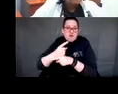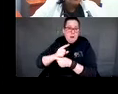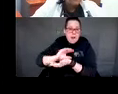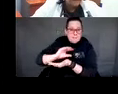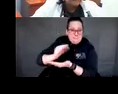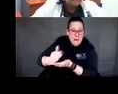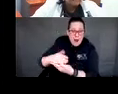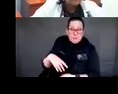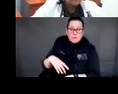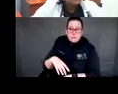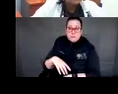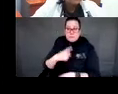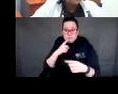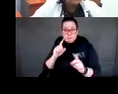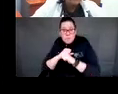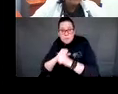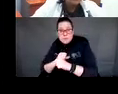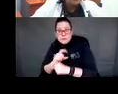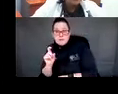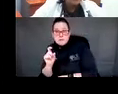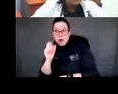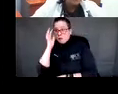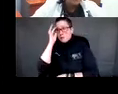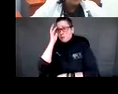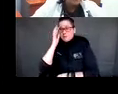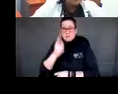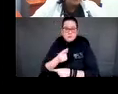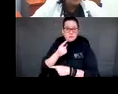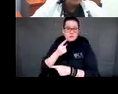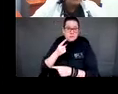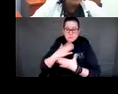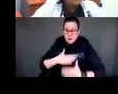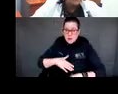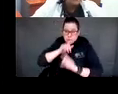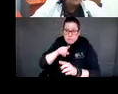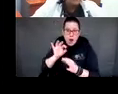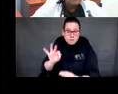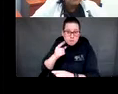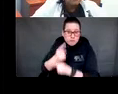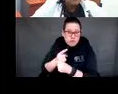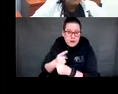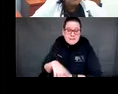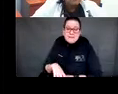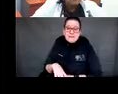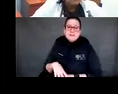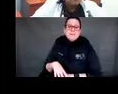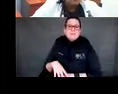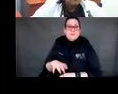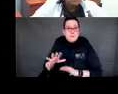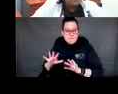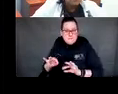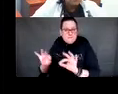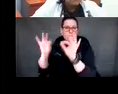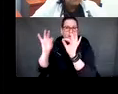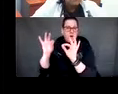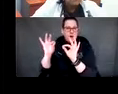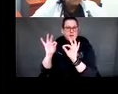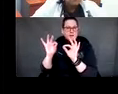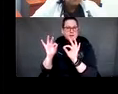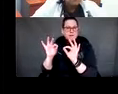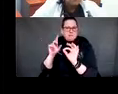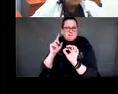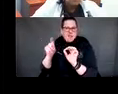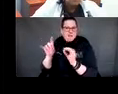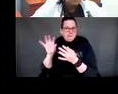is it protective, does it give you the right immune response, all those different things that you really want to optimize before you